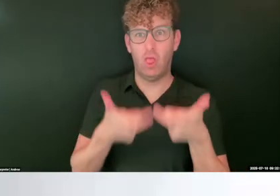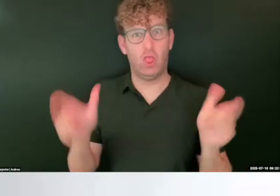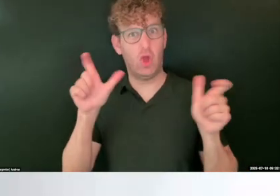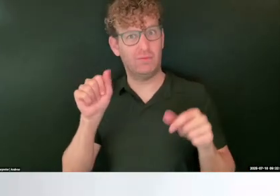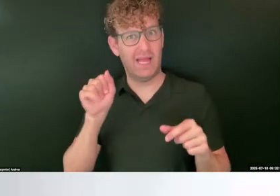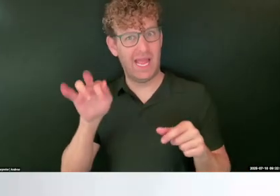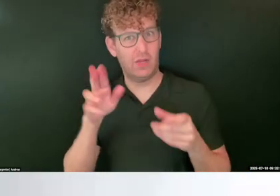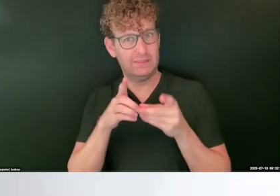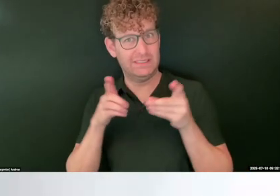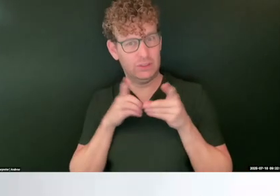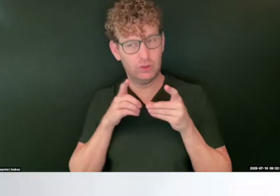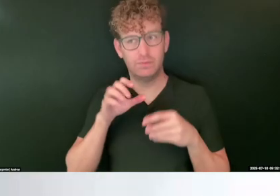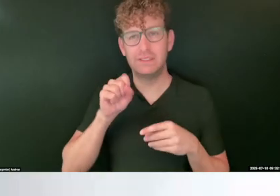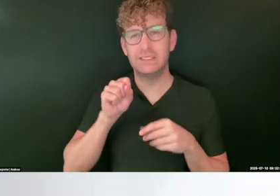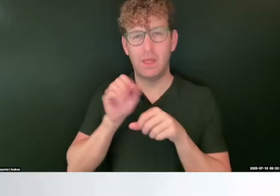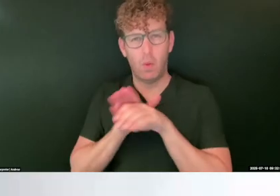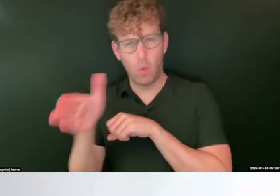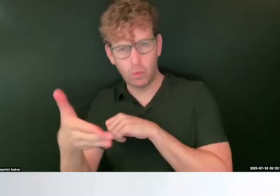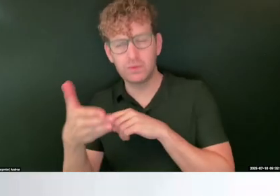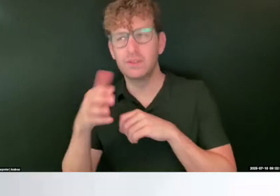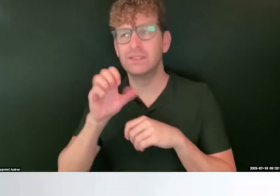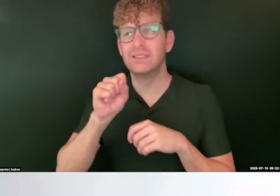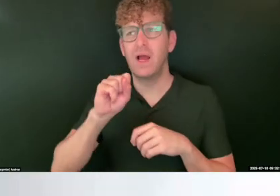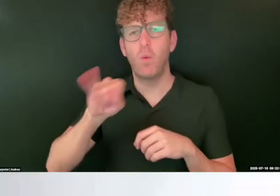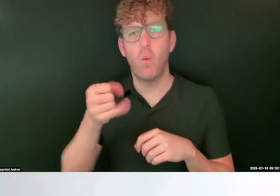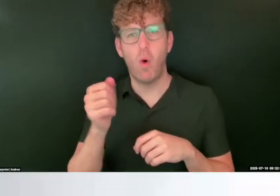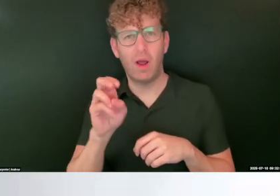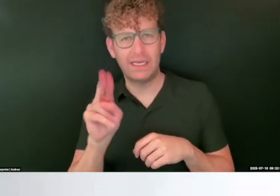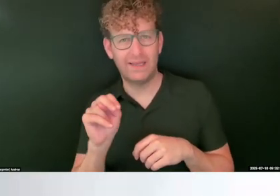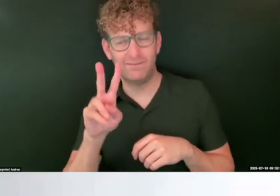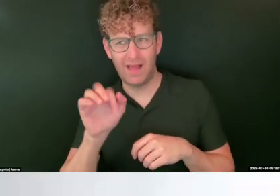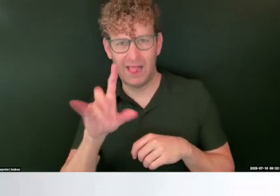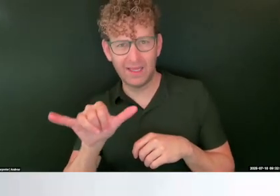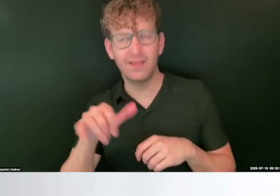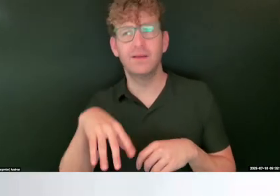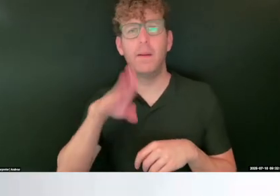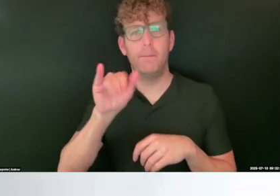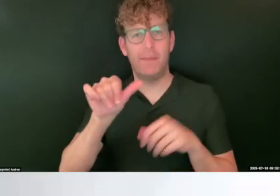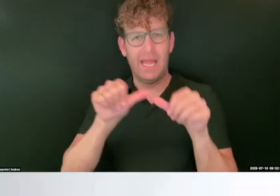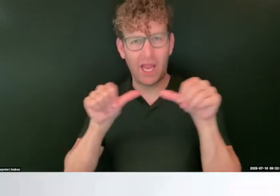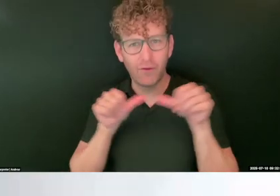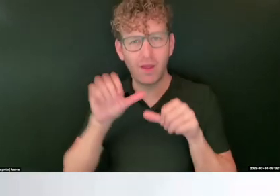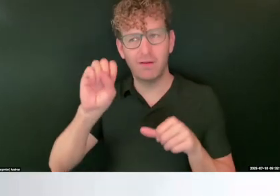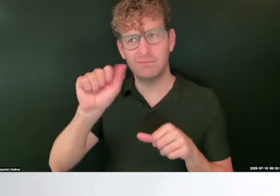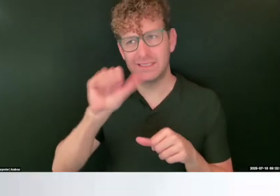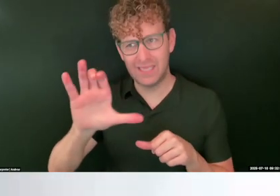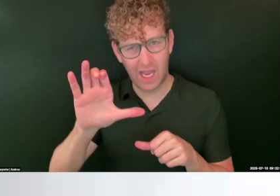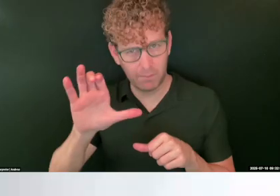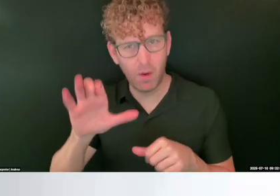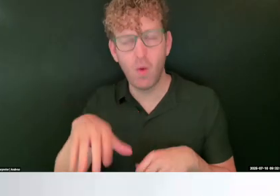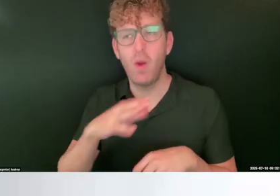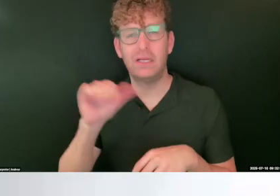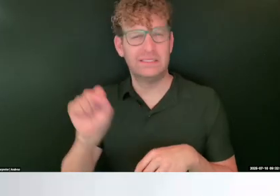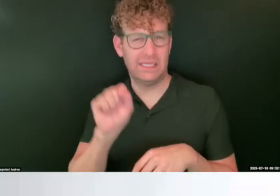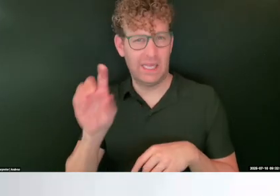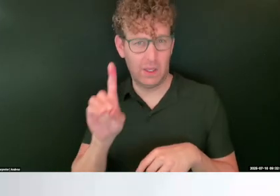Area, Sacramento Metropolitan, and San Diego. No funding has been allocated through the